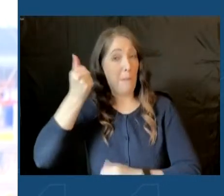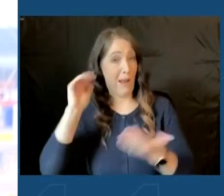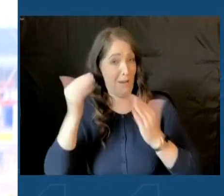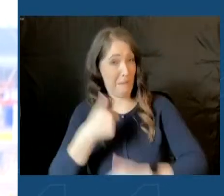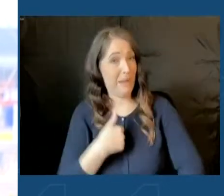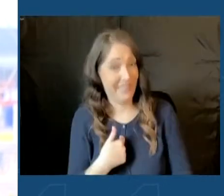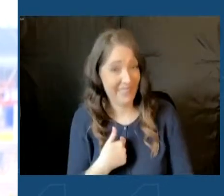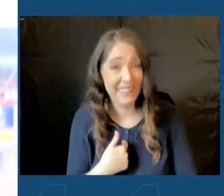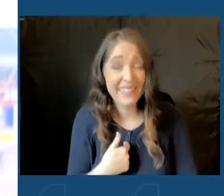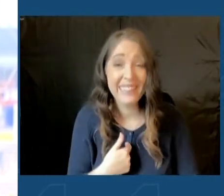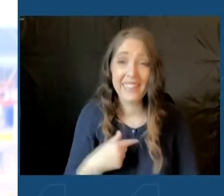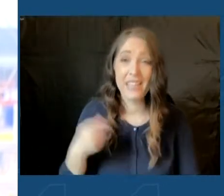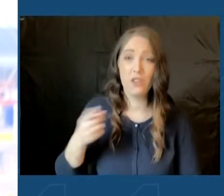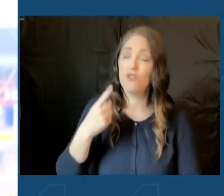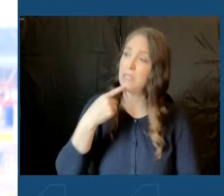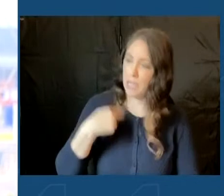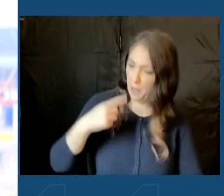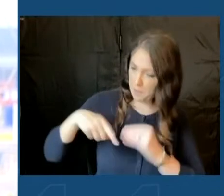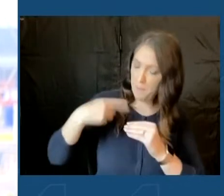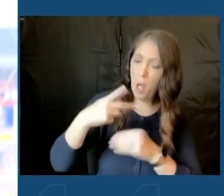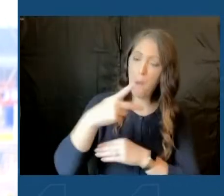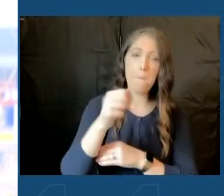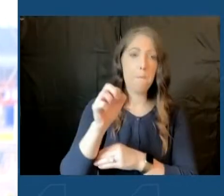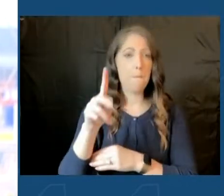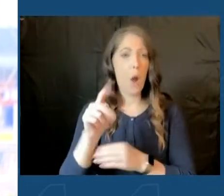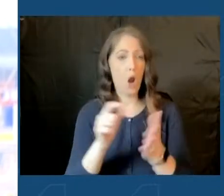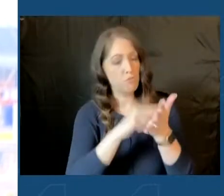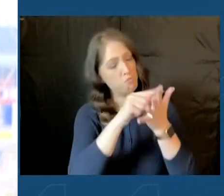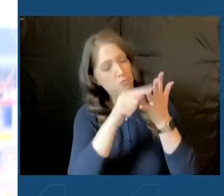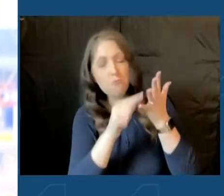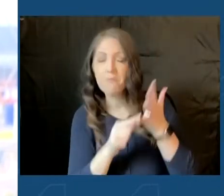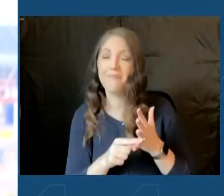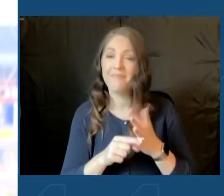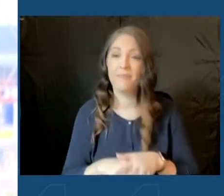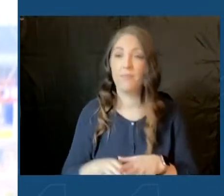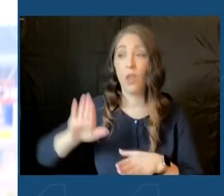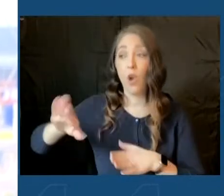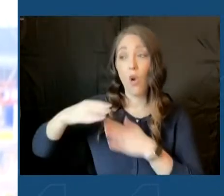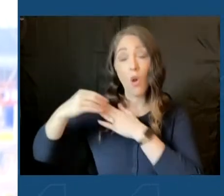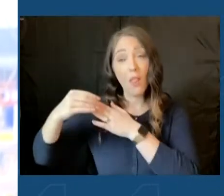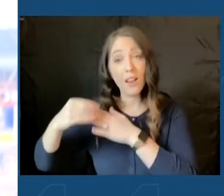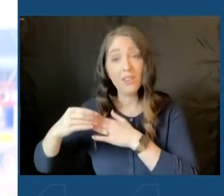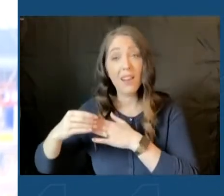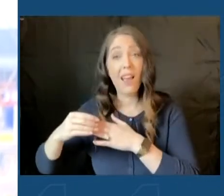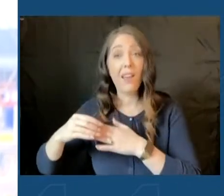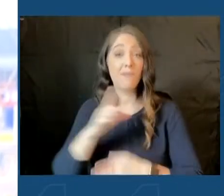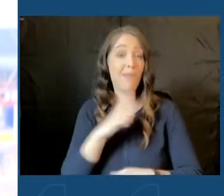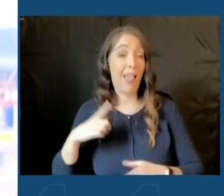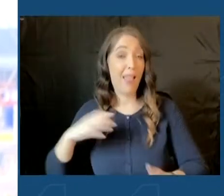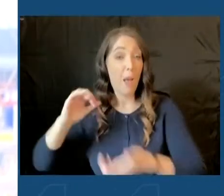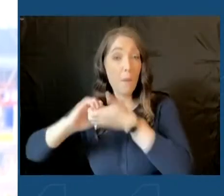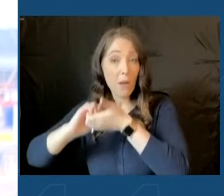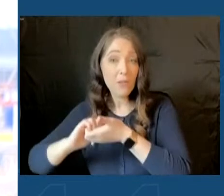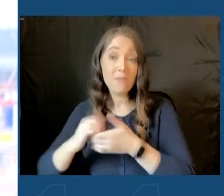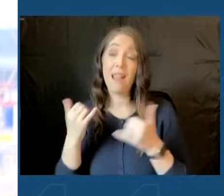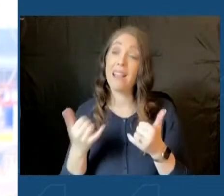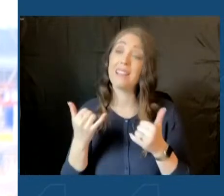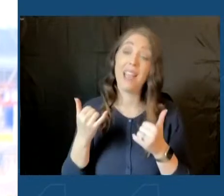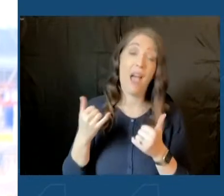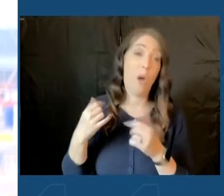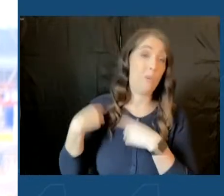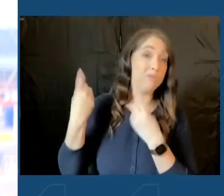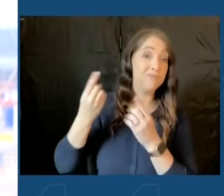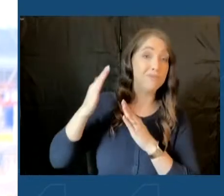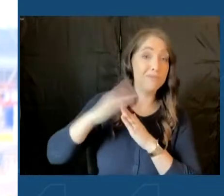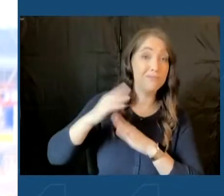cases. She tells me about them. And as a result of her leadership and the legislature's partnership, we have record capital funding in the coming year,